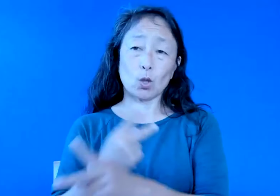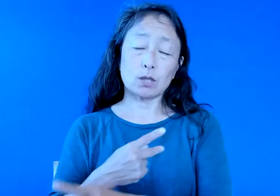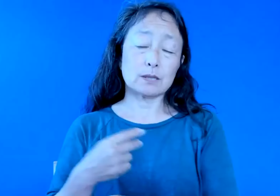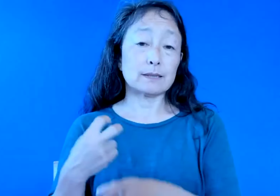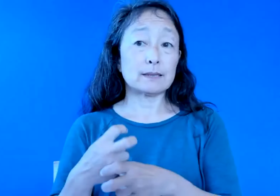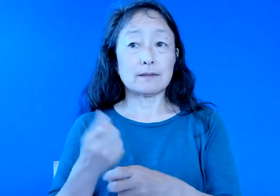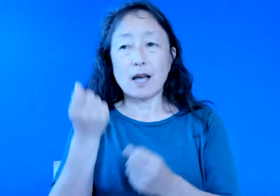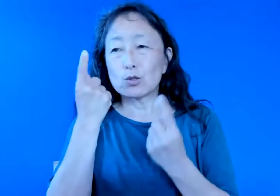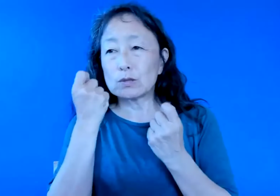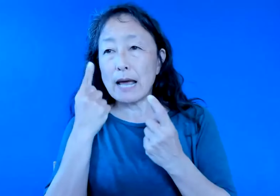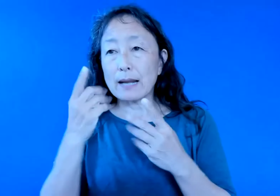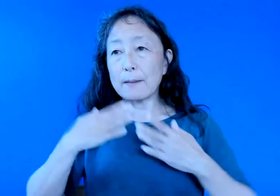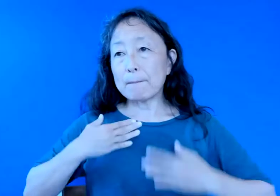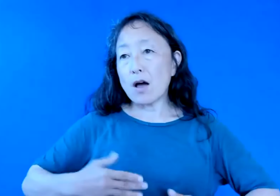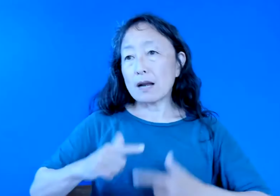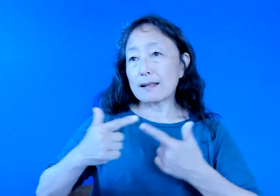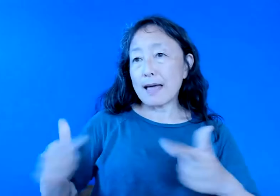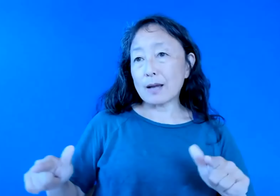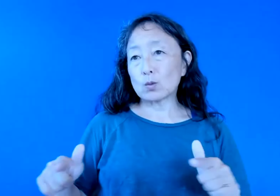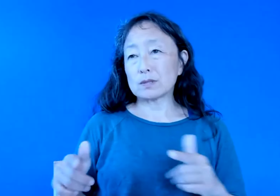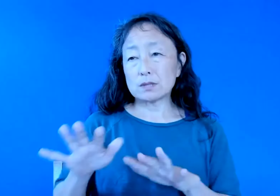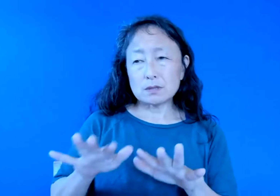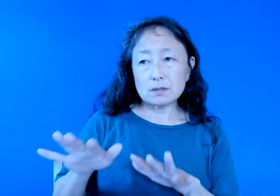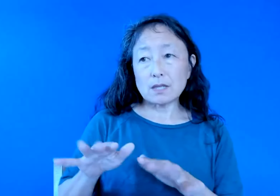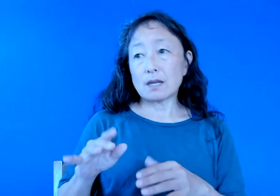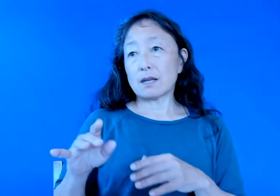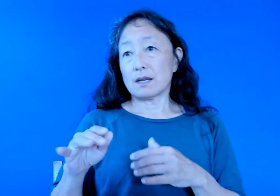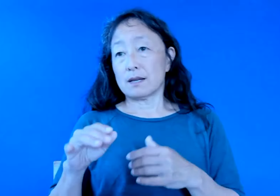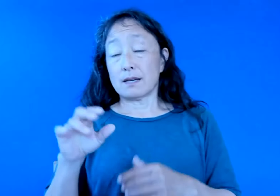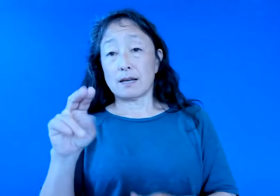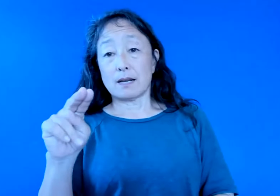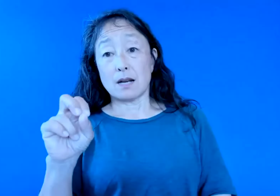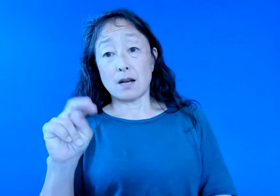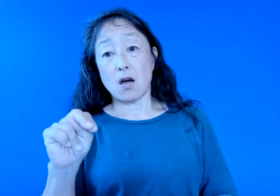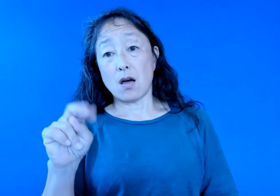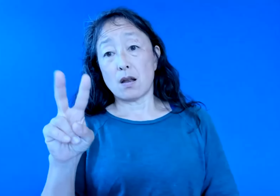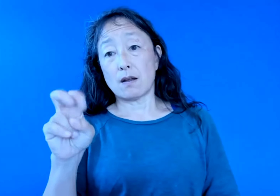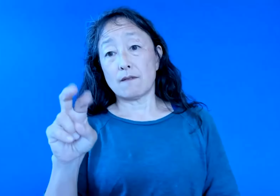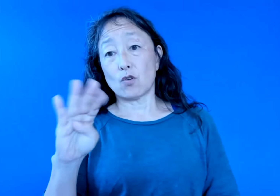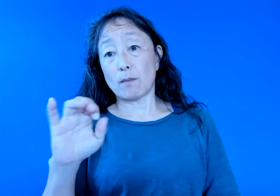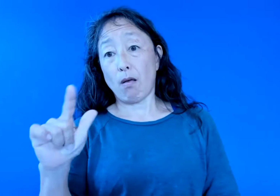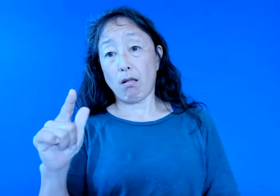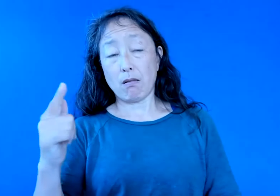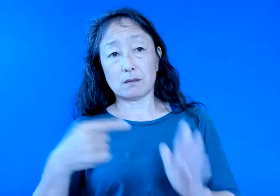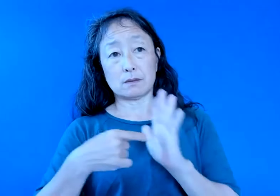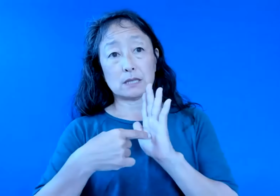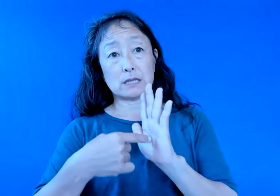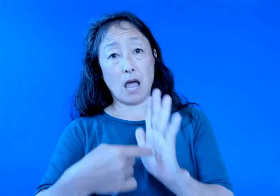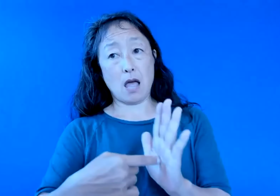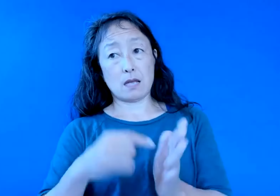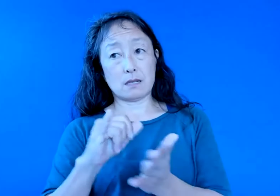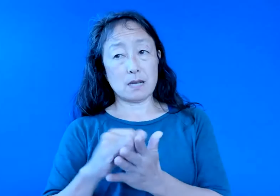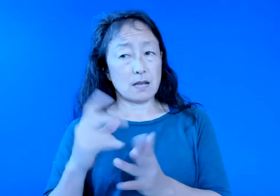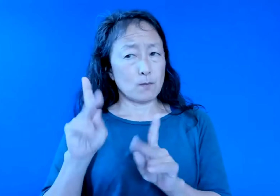the nonverbal signs that someone is not consenting, and then also the factor